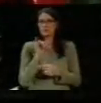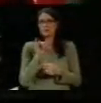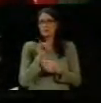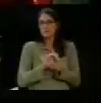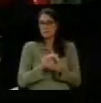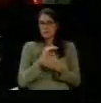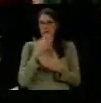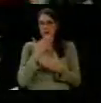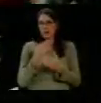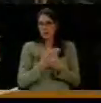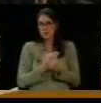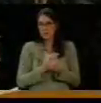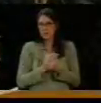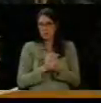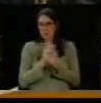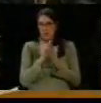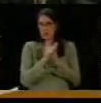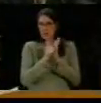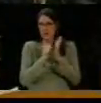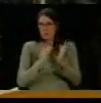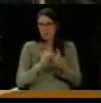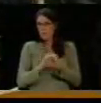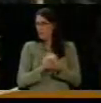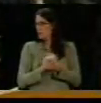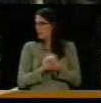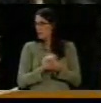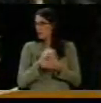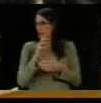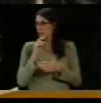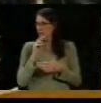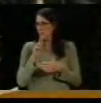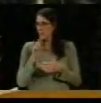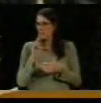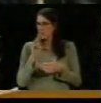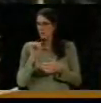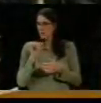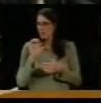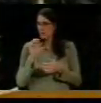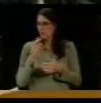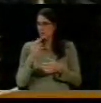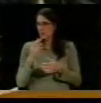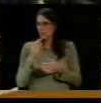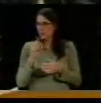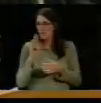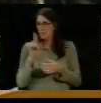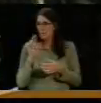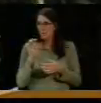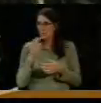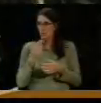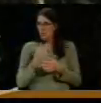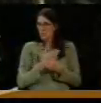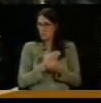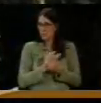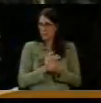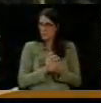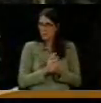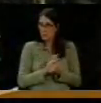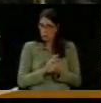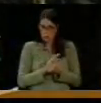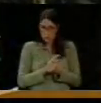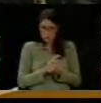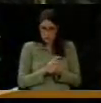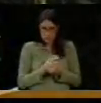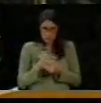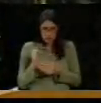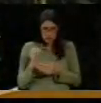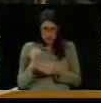you. The attorney, Mr. Bach, I'm sorry, Book. So given